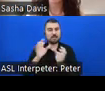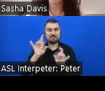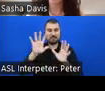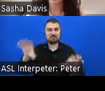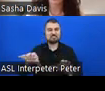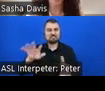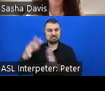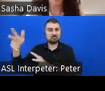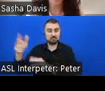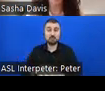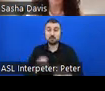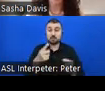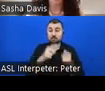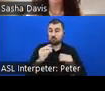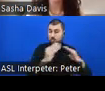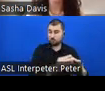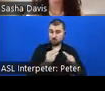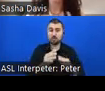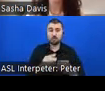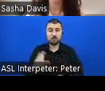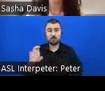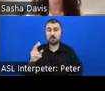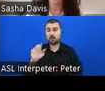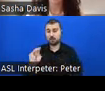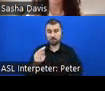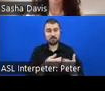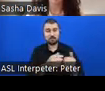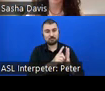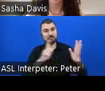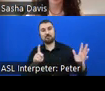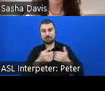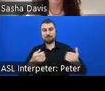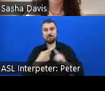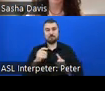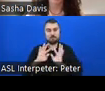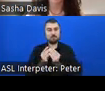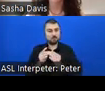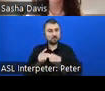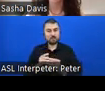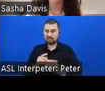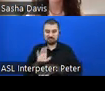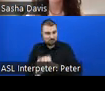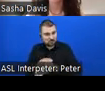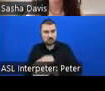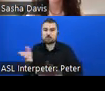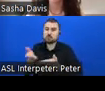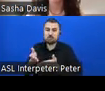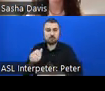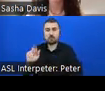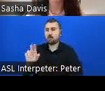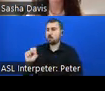his family during the war and was actually pressed into service by the Austrian army, and he had to bury bodies